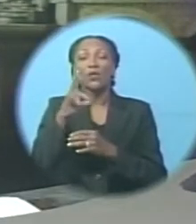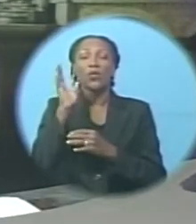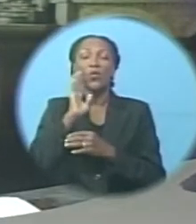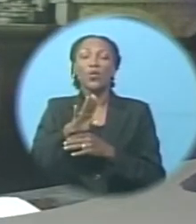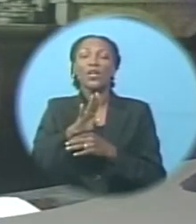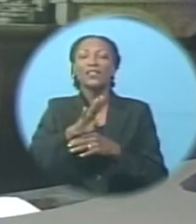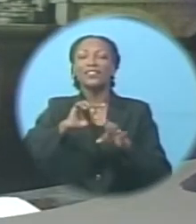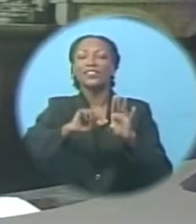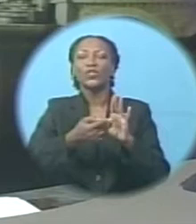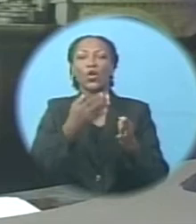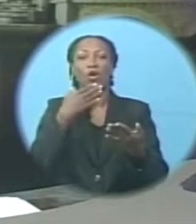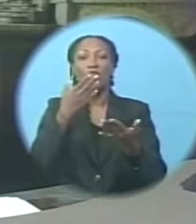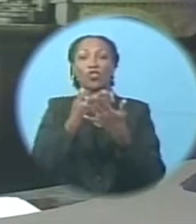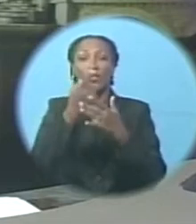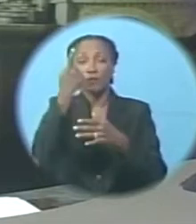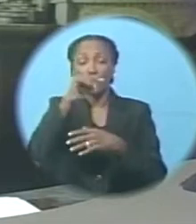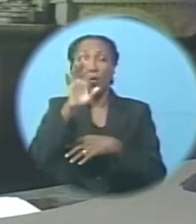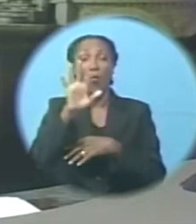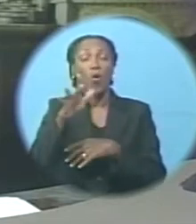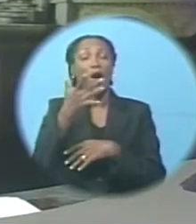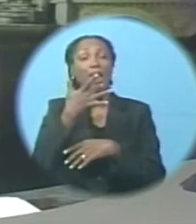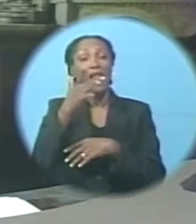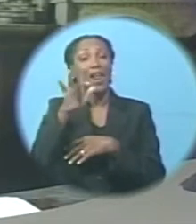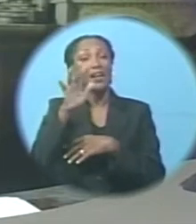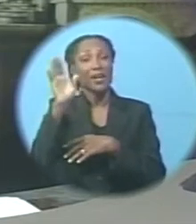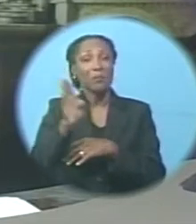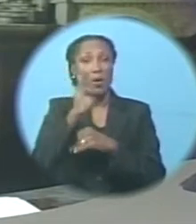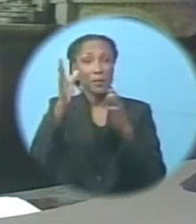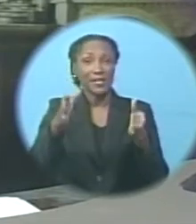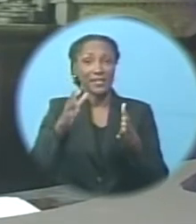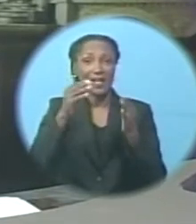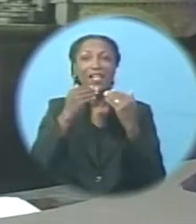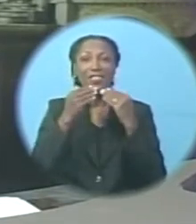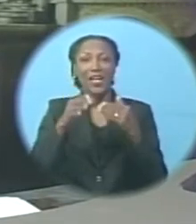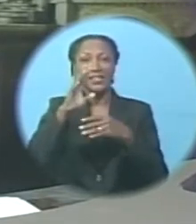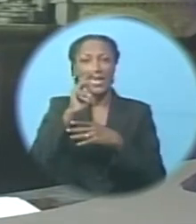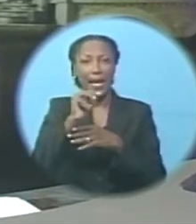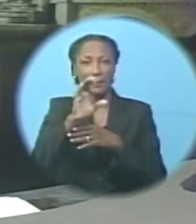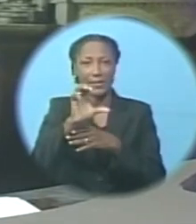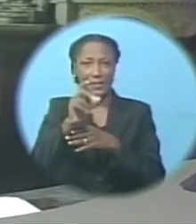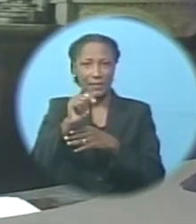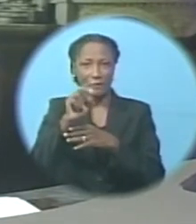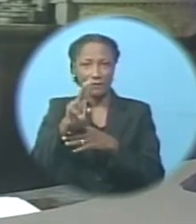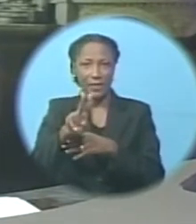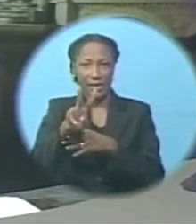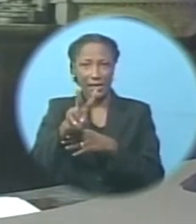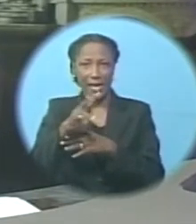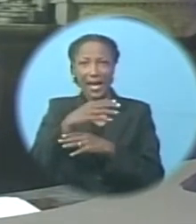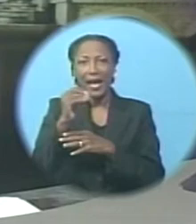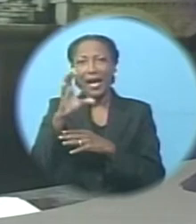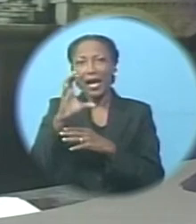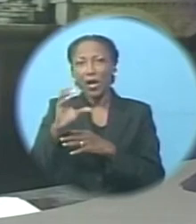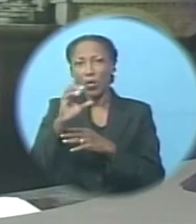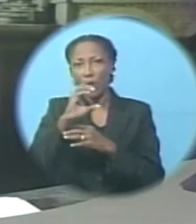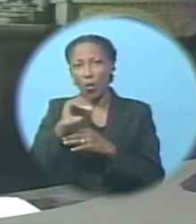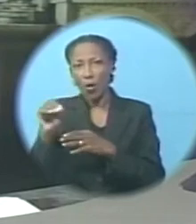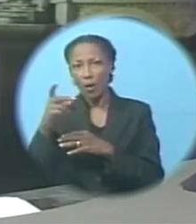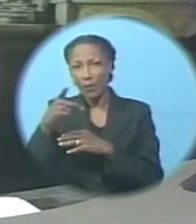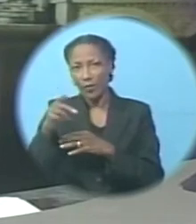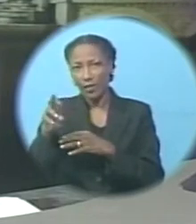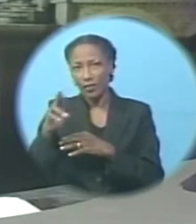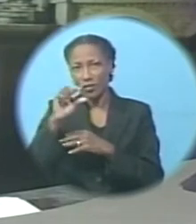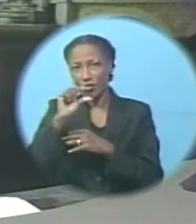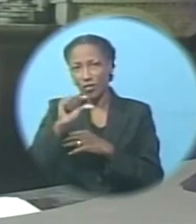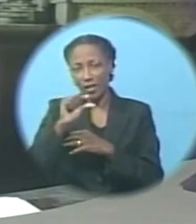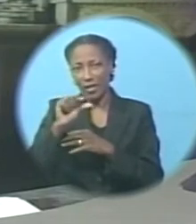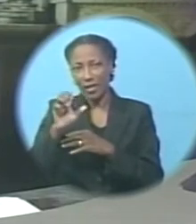2017 will be off to a good start for one lucky Barbadian thanks to MCTV and Cooperators General Insurance. The two